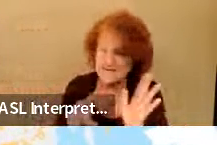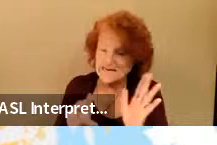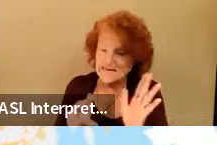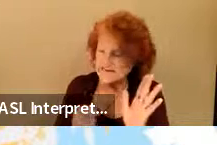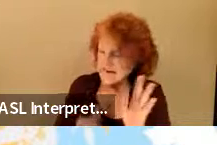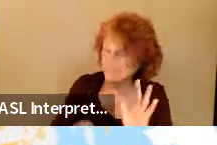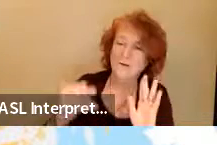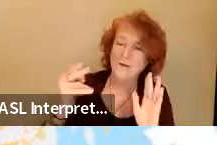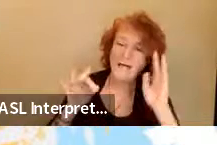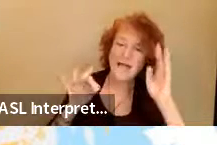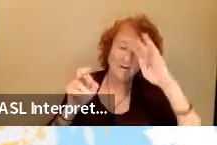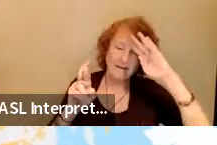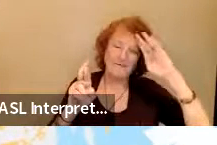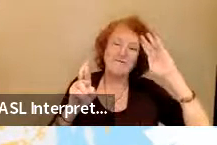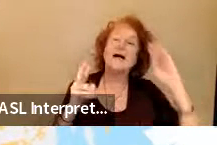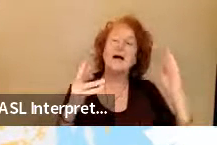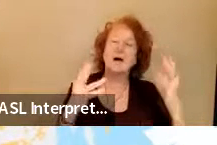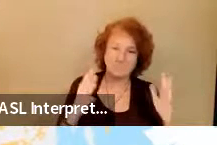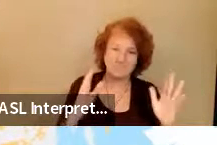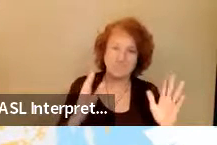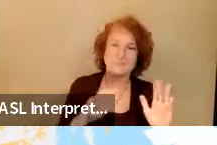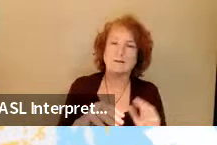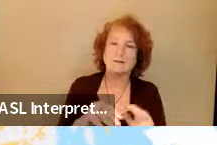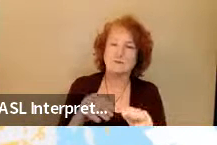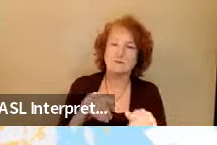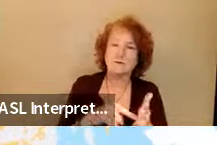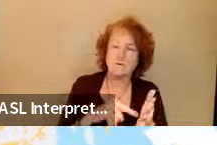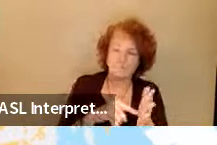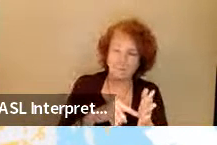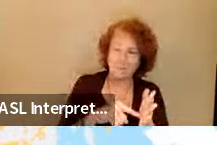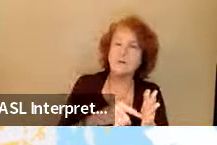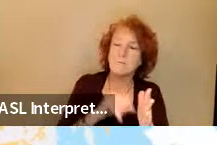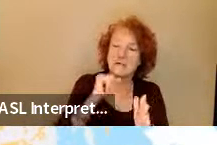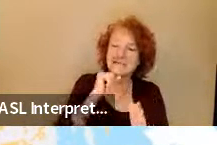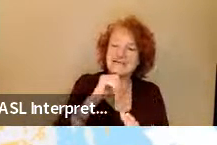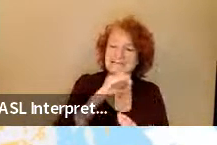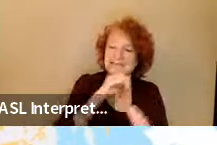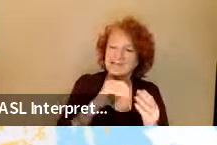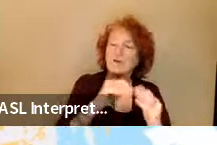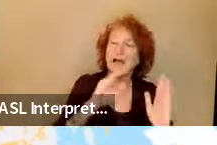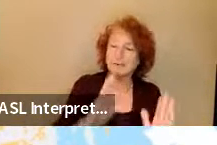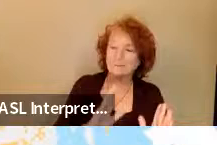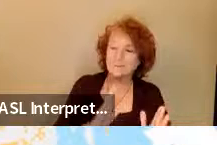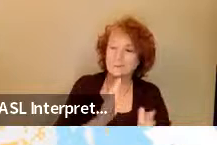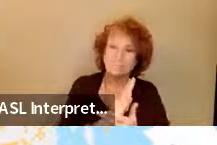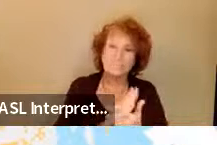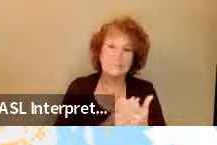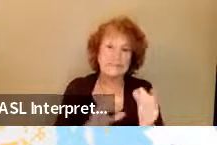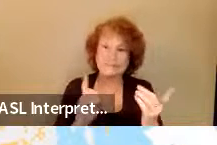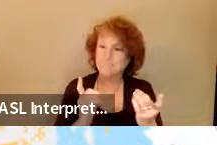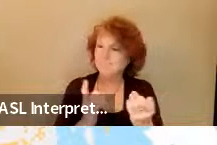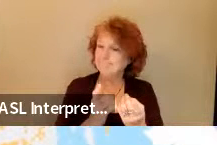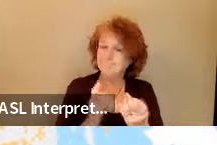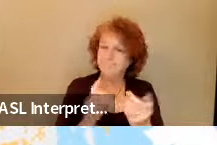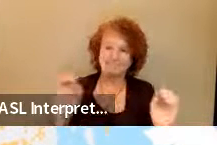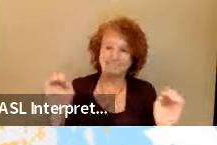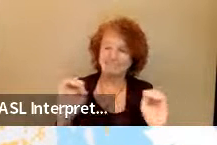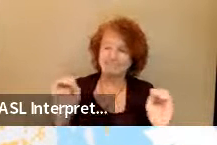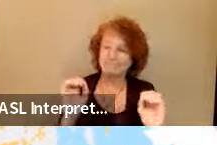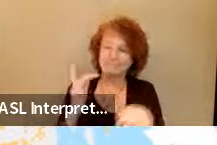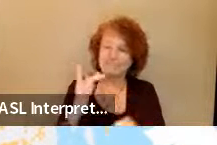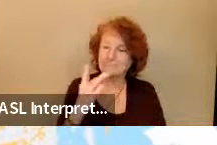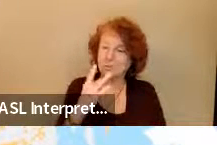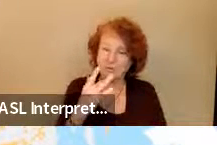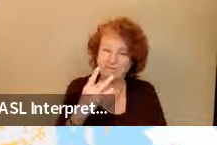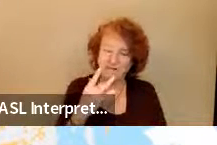to affordable senior housing in these districts. However, there are a few districts that don't have the senior housing preference today, shown